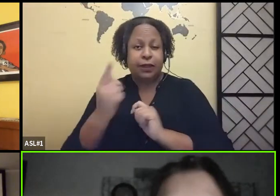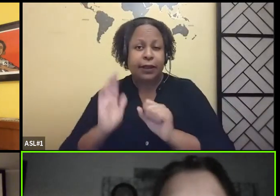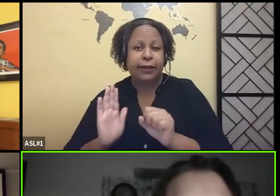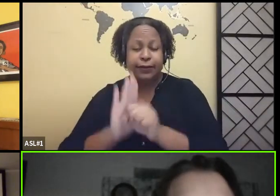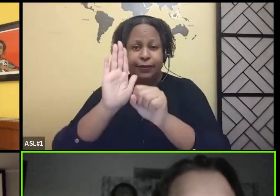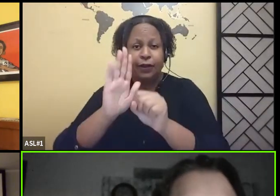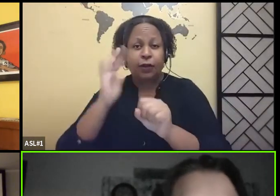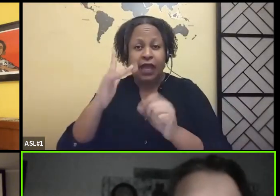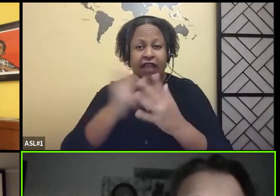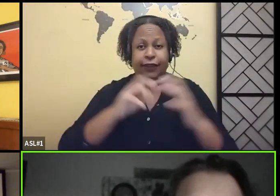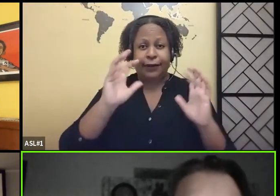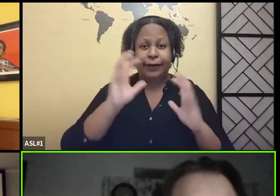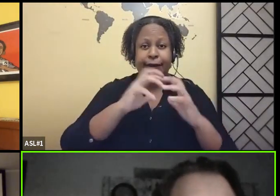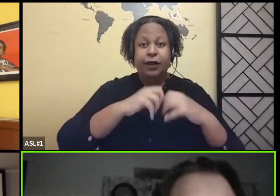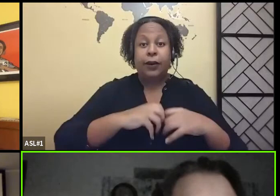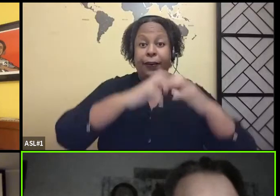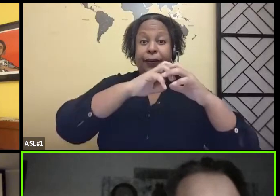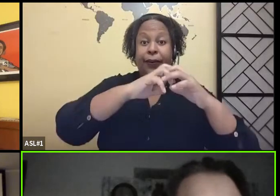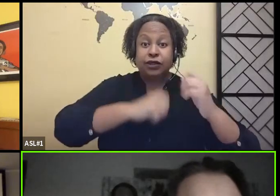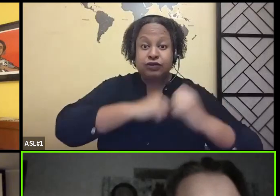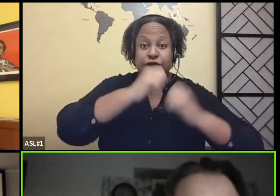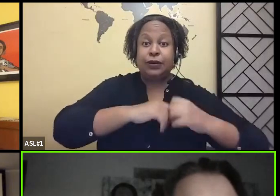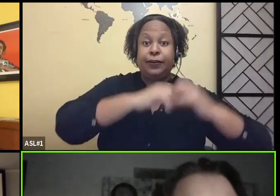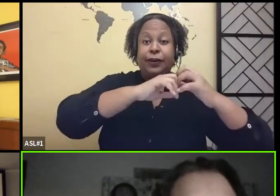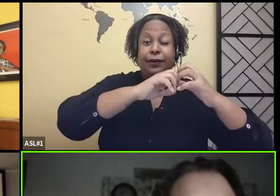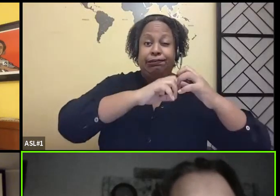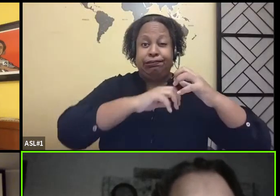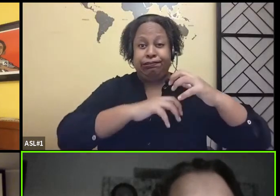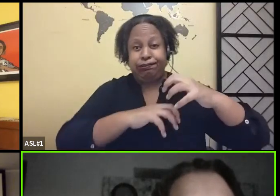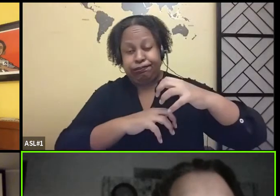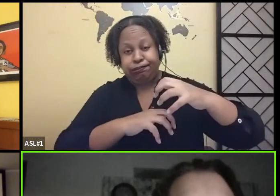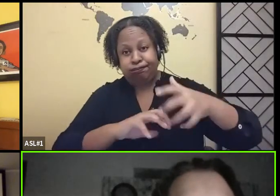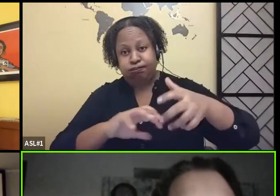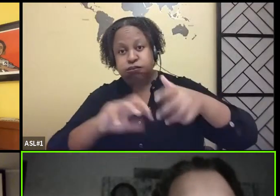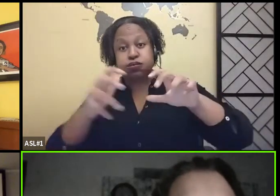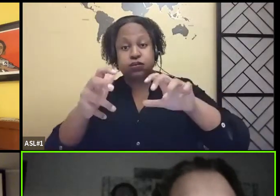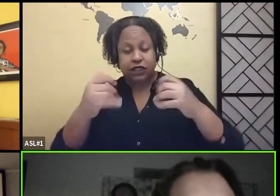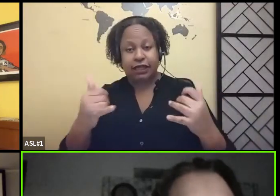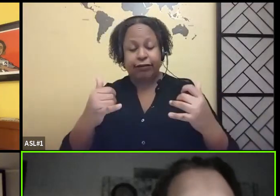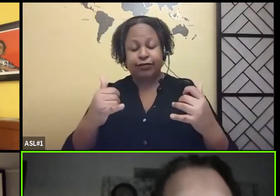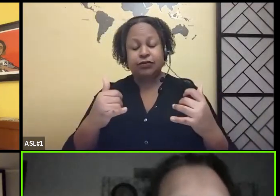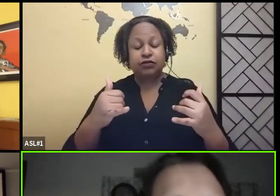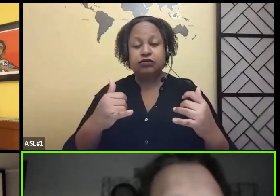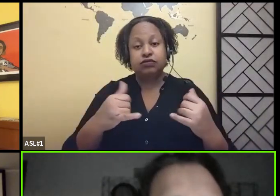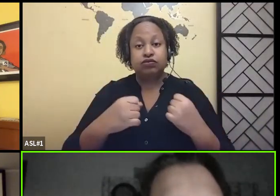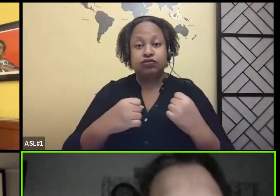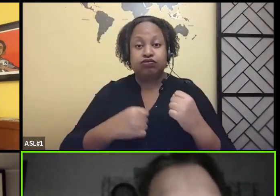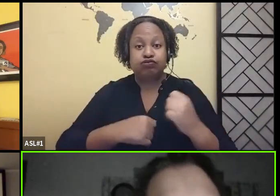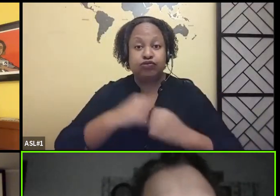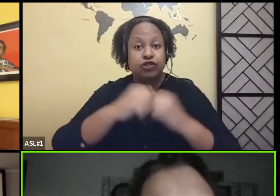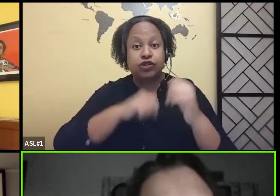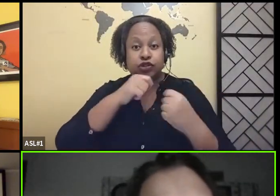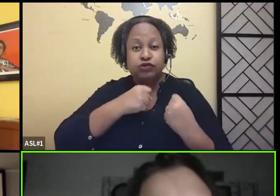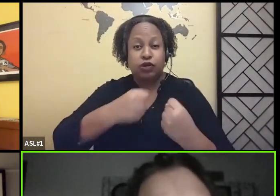all shaky, you know? Mm-hmm. Mm-hmm. Infrastructure is shaky. And in fact, the statues are falling.